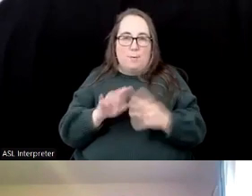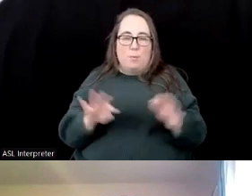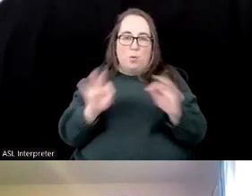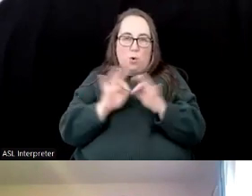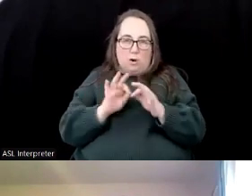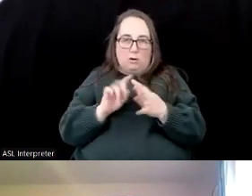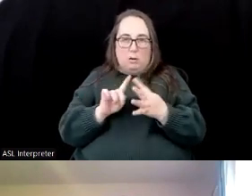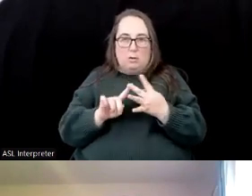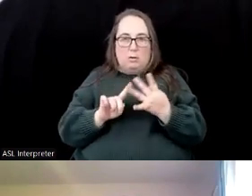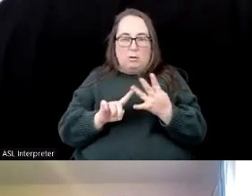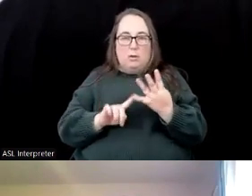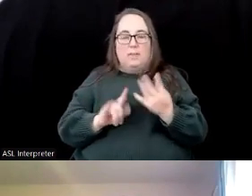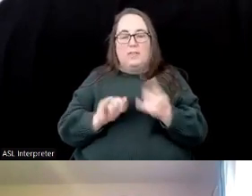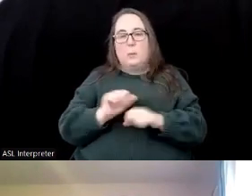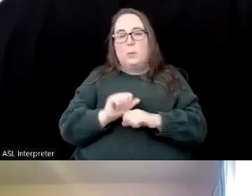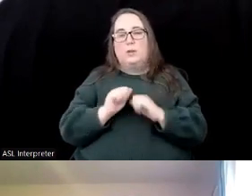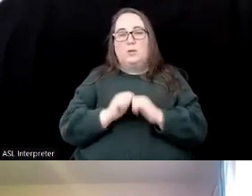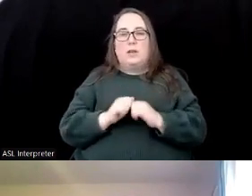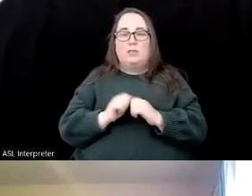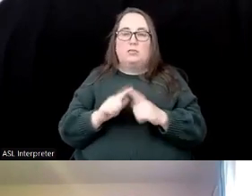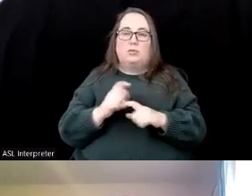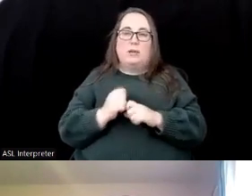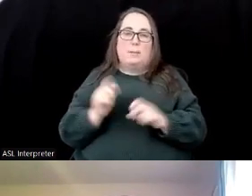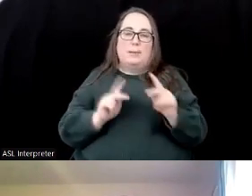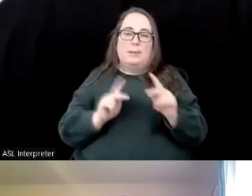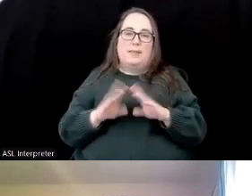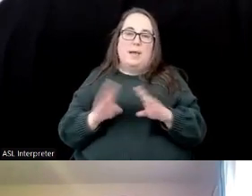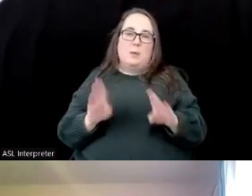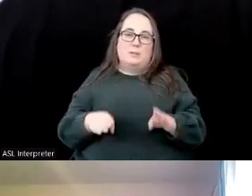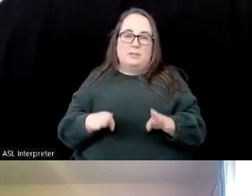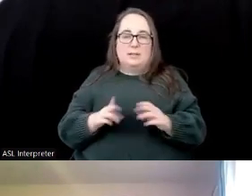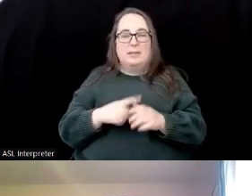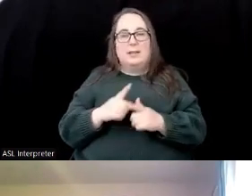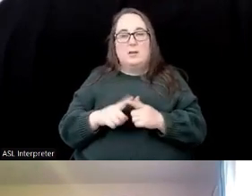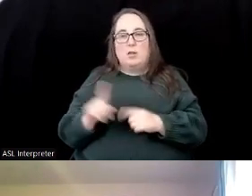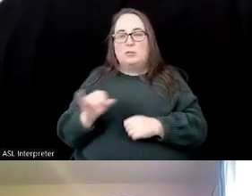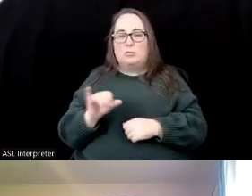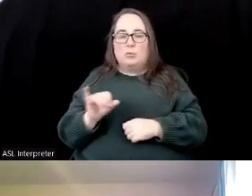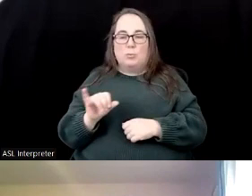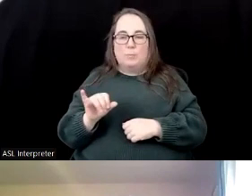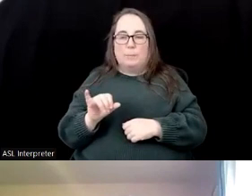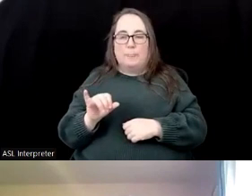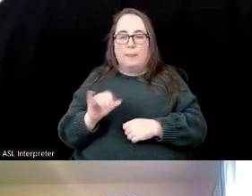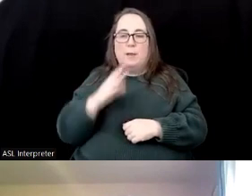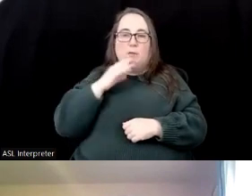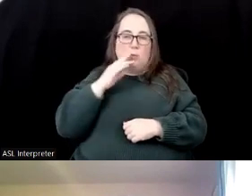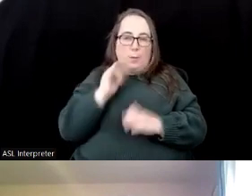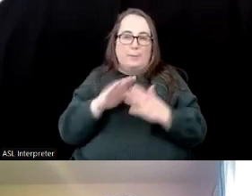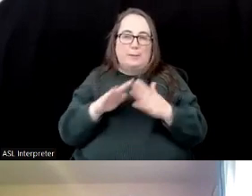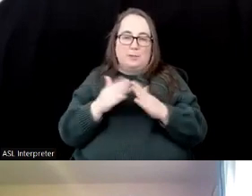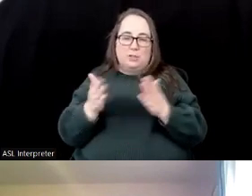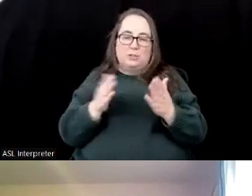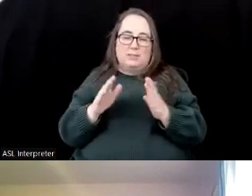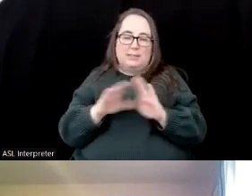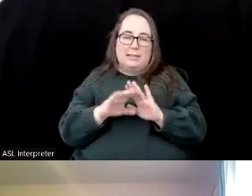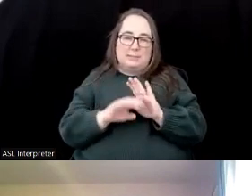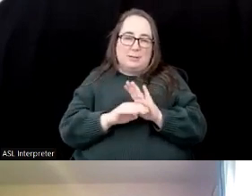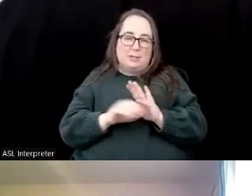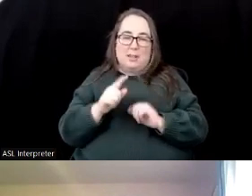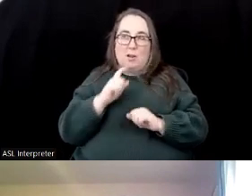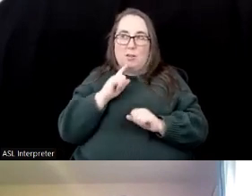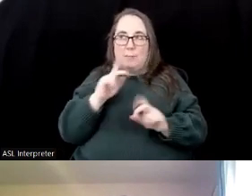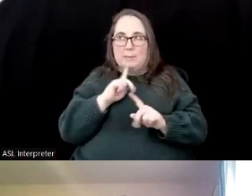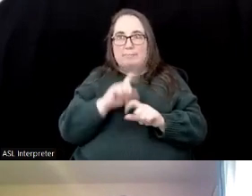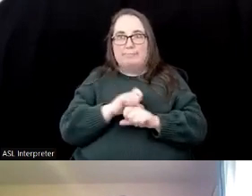entities that are working together to get people housed. And then not even to mention our home and community services case managers, which are the ones that are